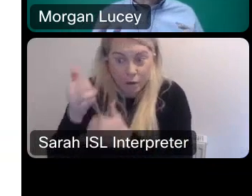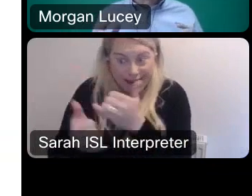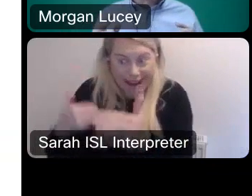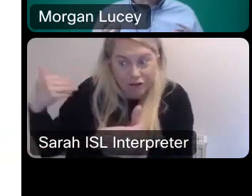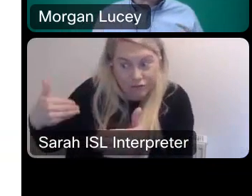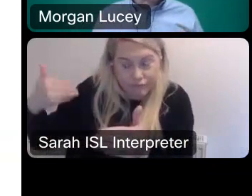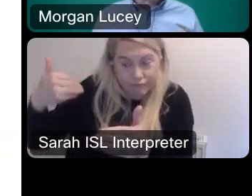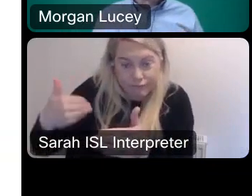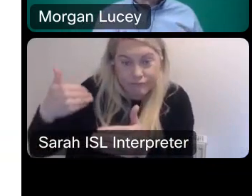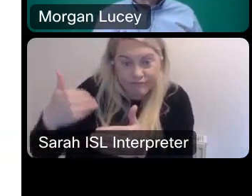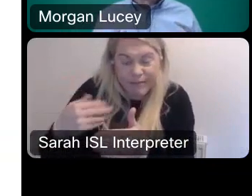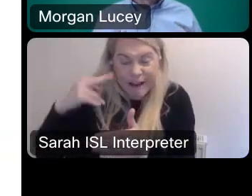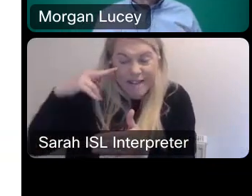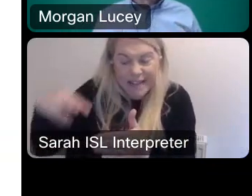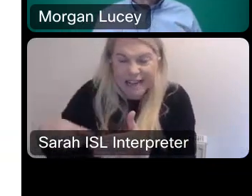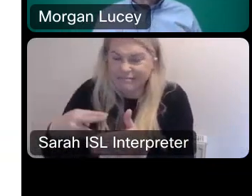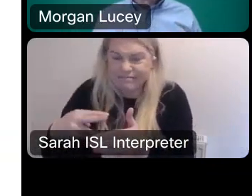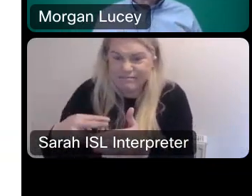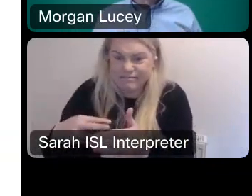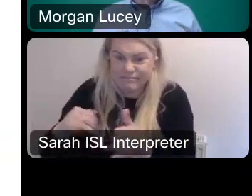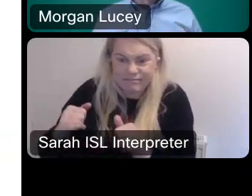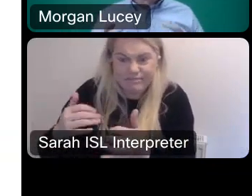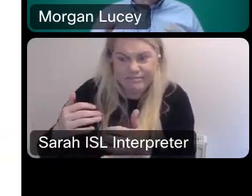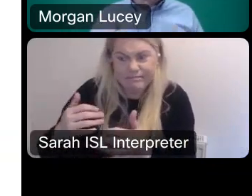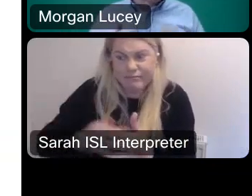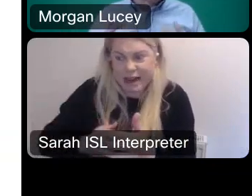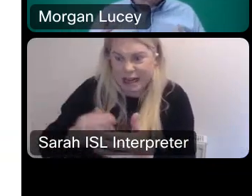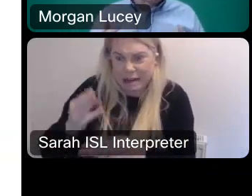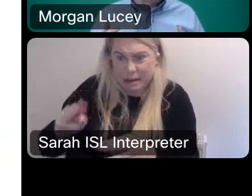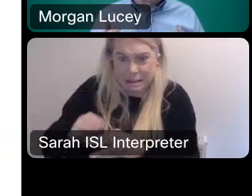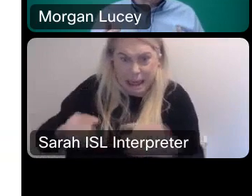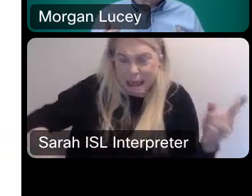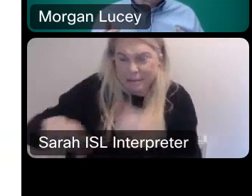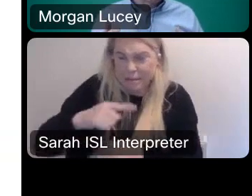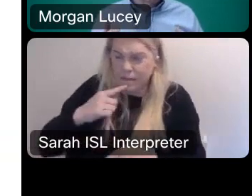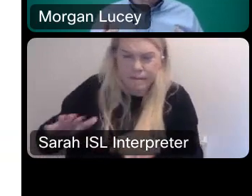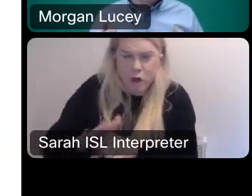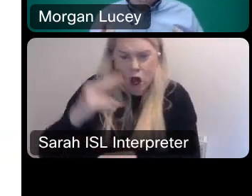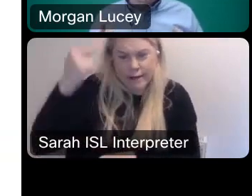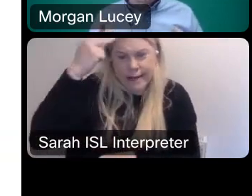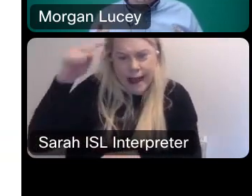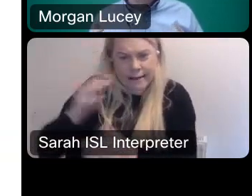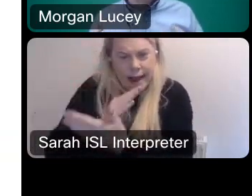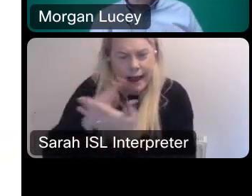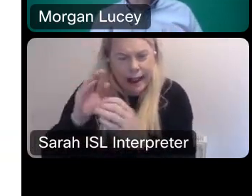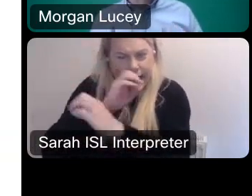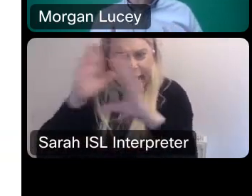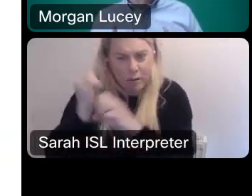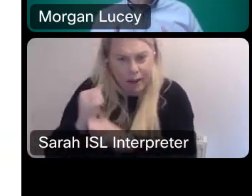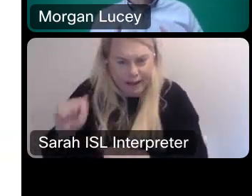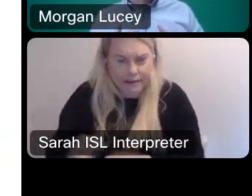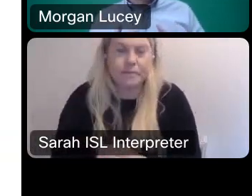that's quite poorly understood by some people, or at least in some quarters. So line